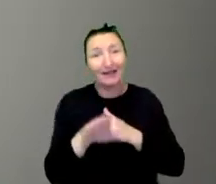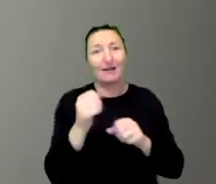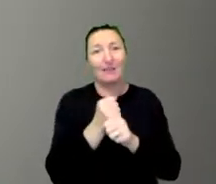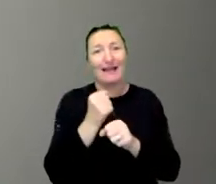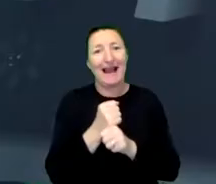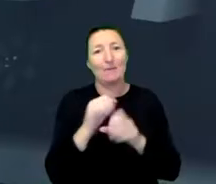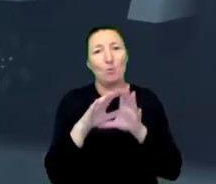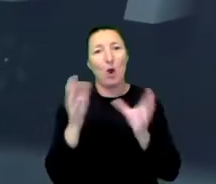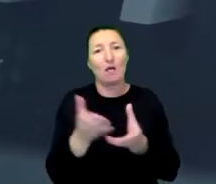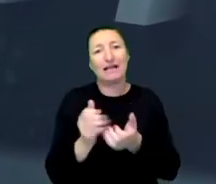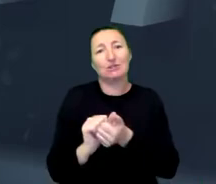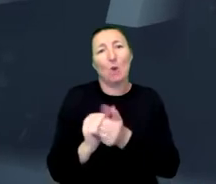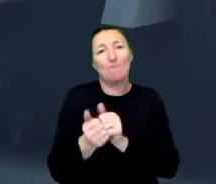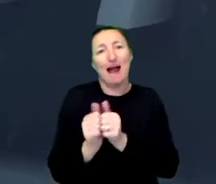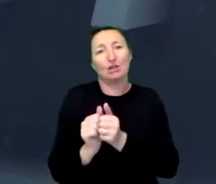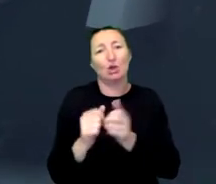orb.